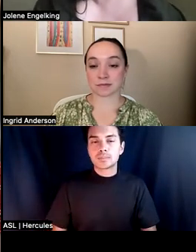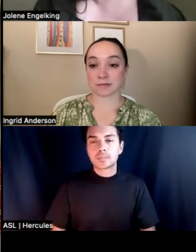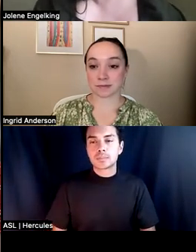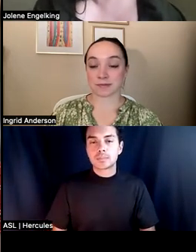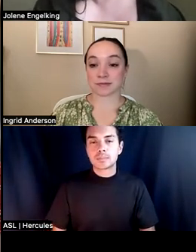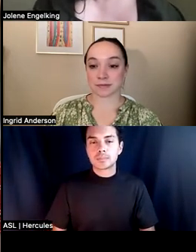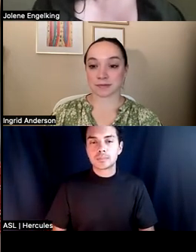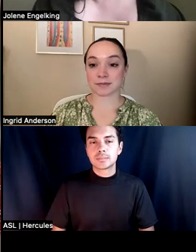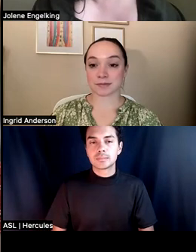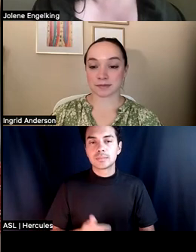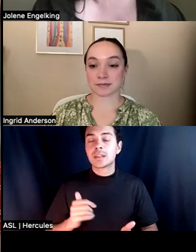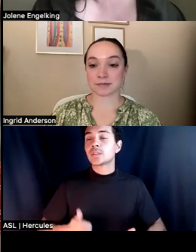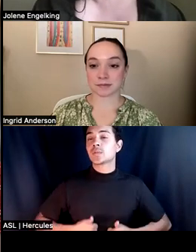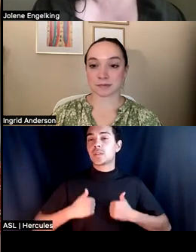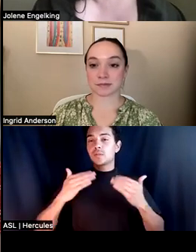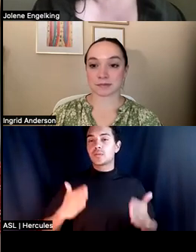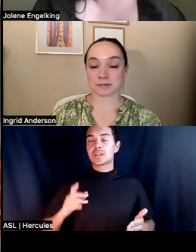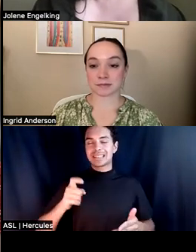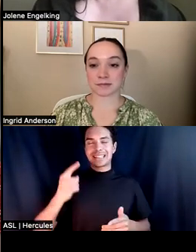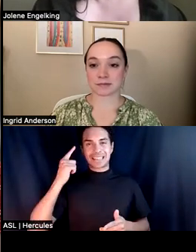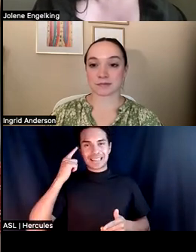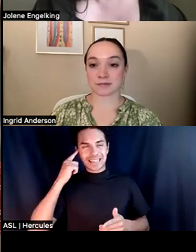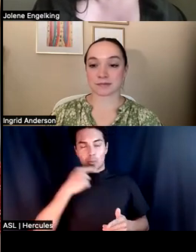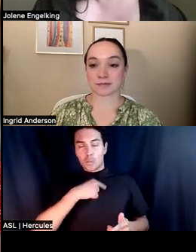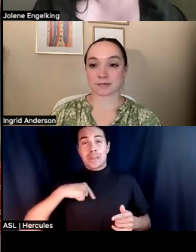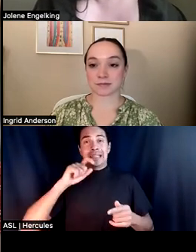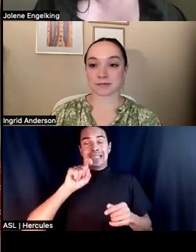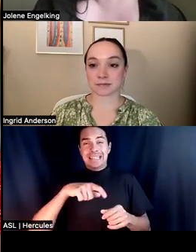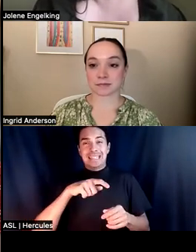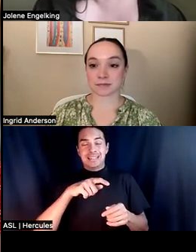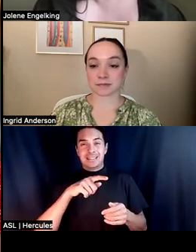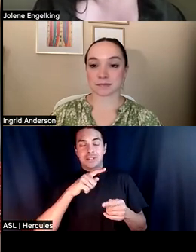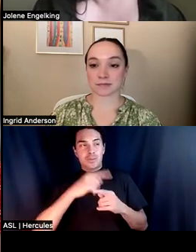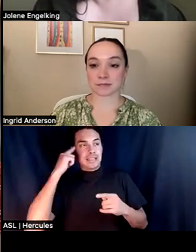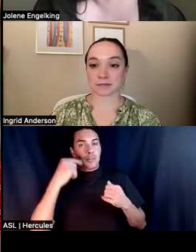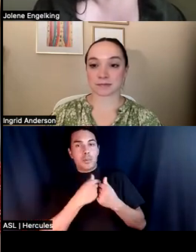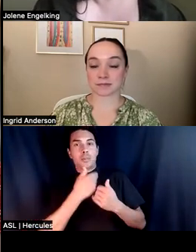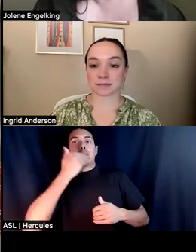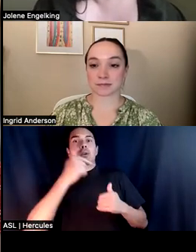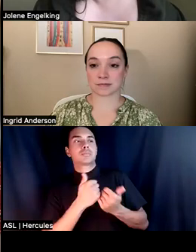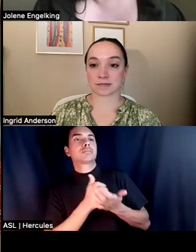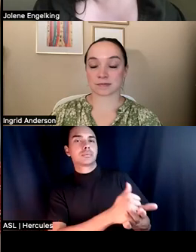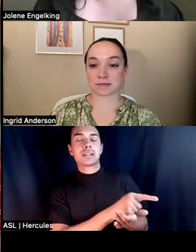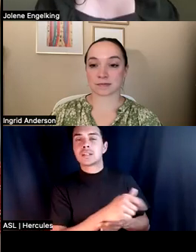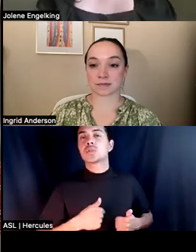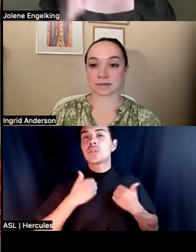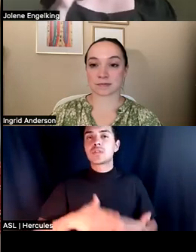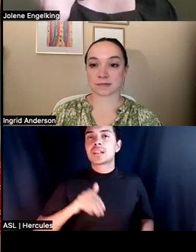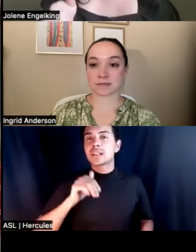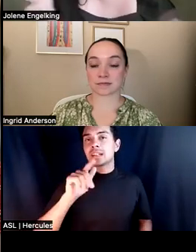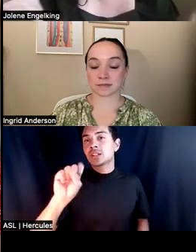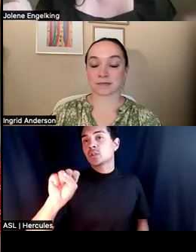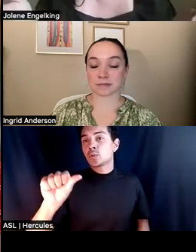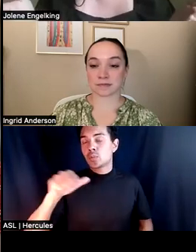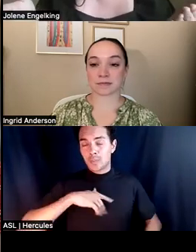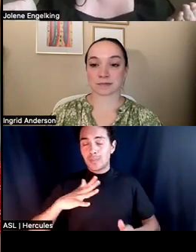And this is not just saying, because for a lot of folks, the sexual assault is just one part of their life. It may be our sole focus.